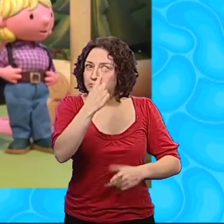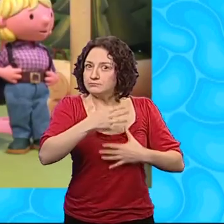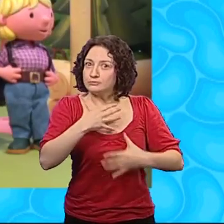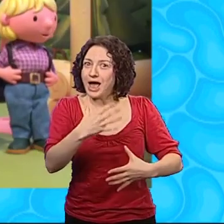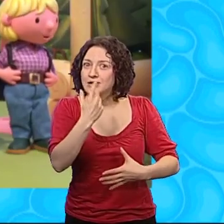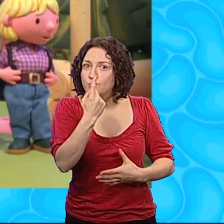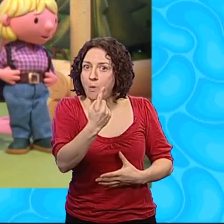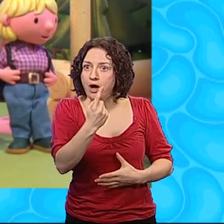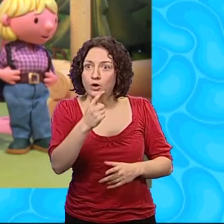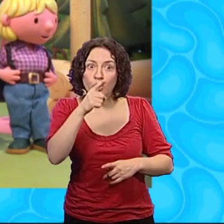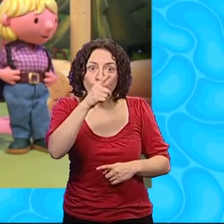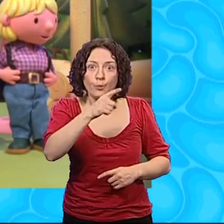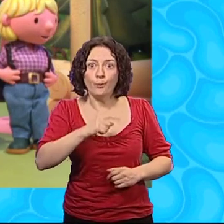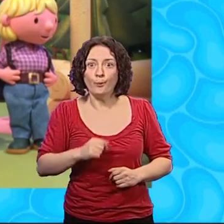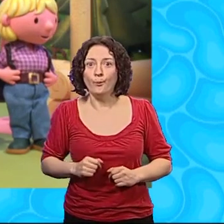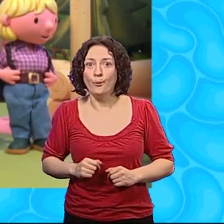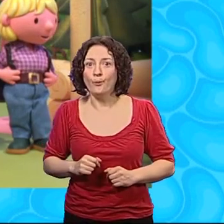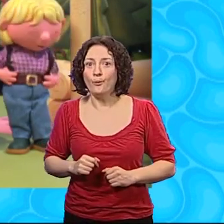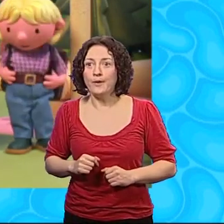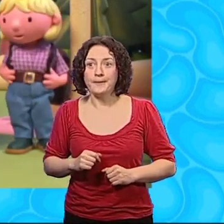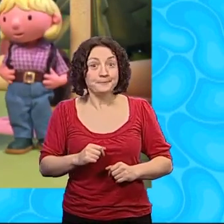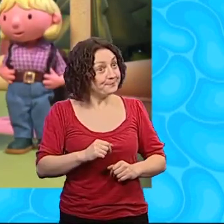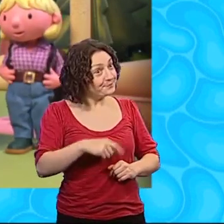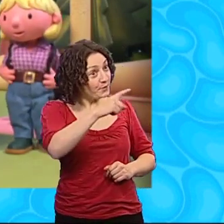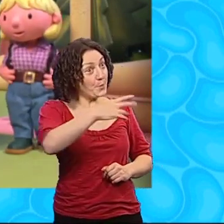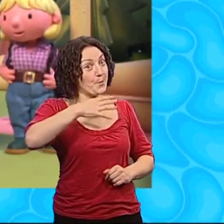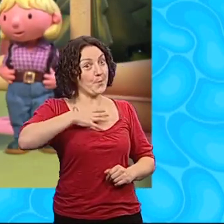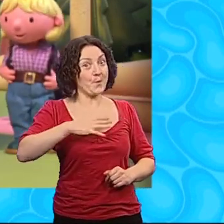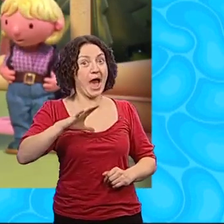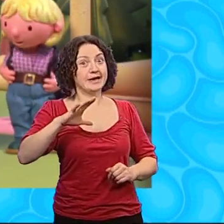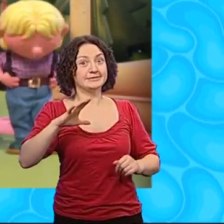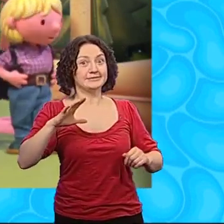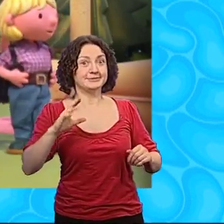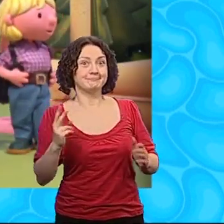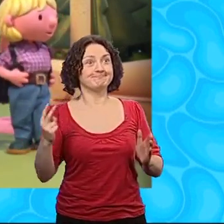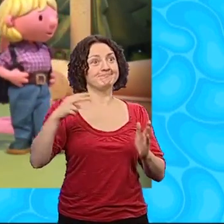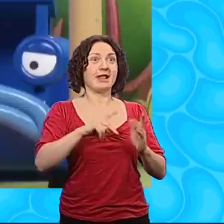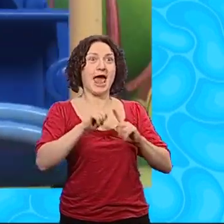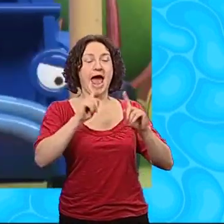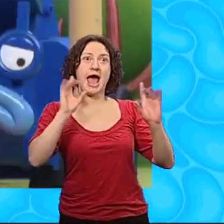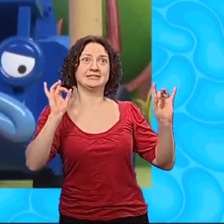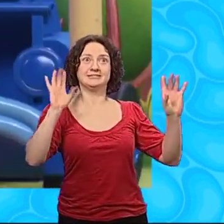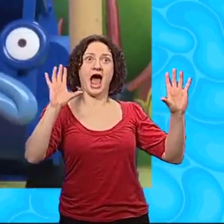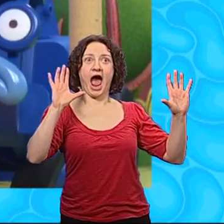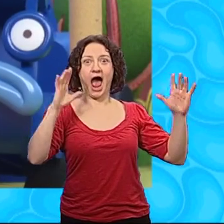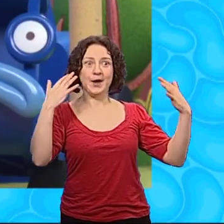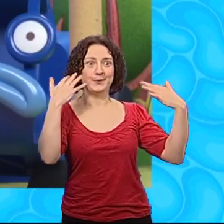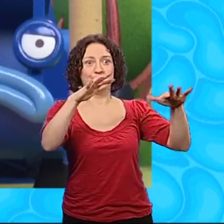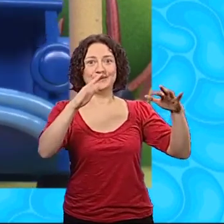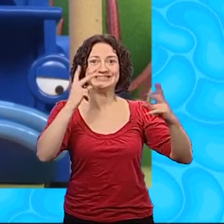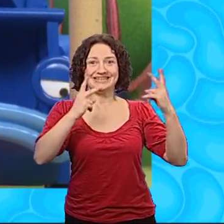And we've got one more surprise, Lofty. How do you feel about being the star of our sing-along? The